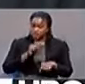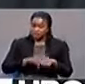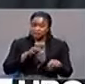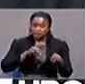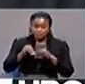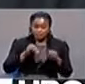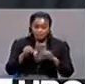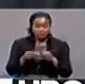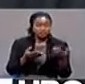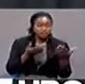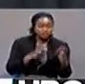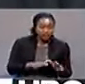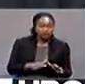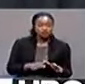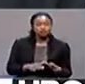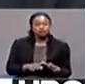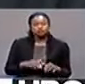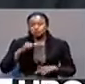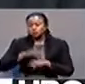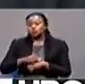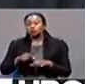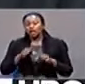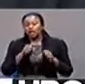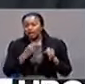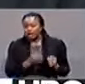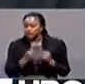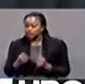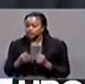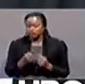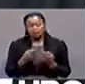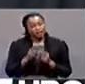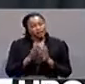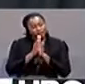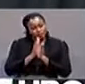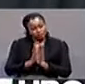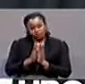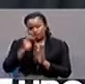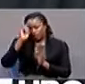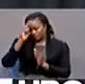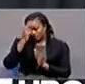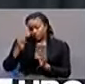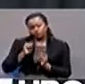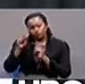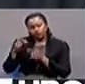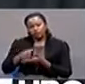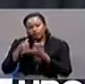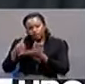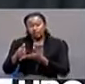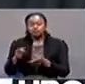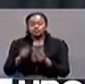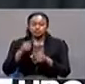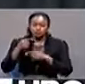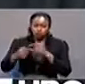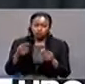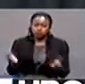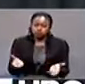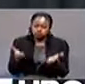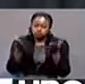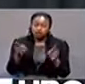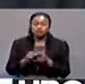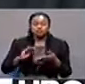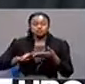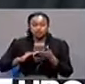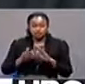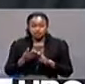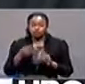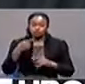they struggle. I therefore pray that government will come to their aid and take them as partners in